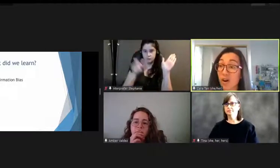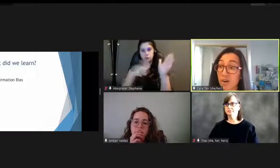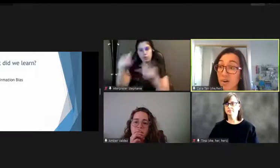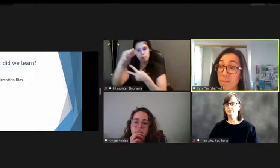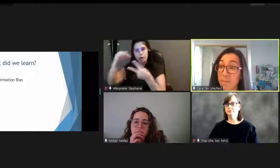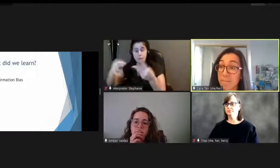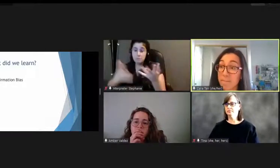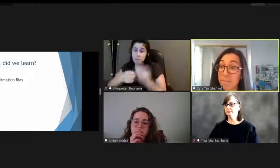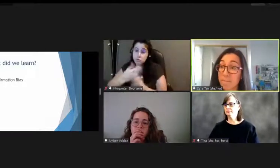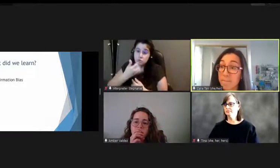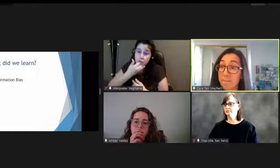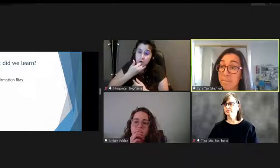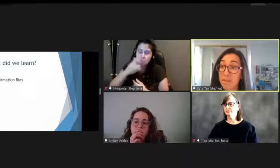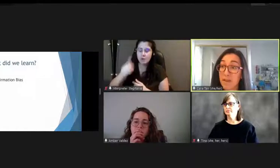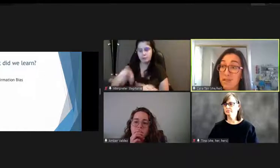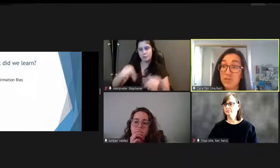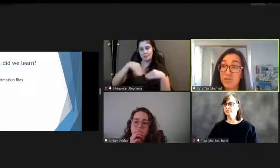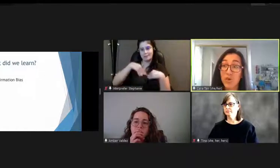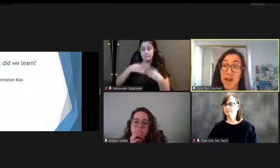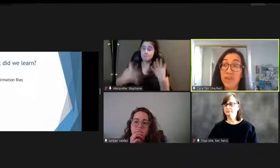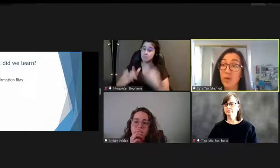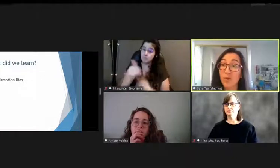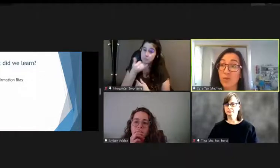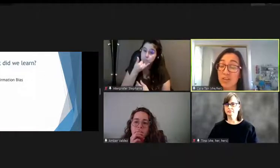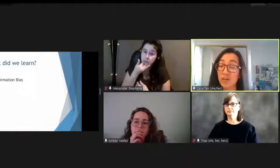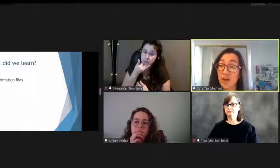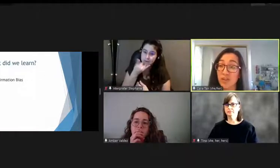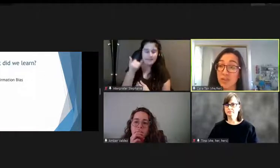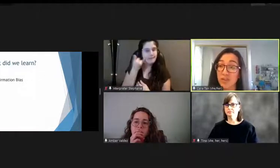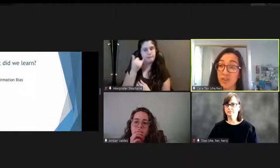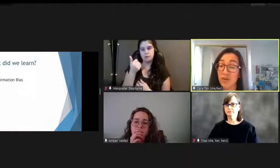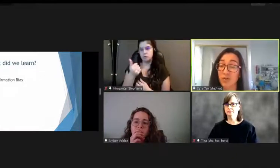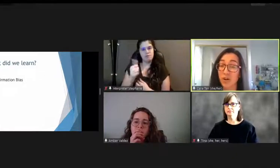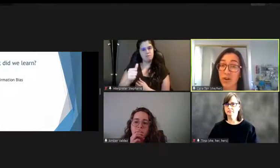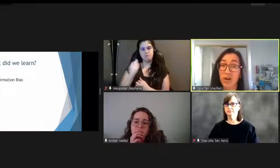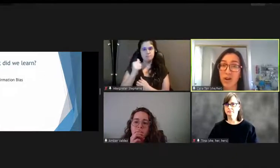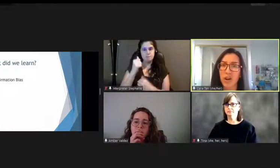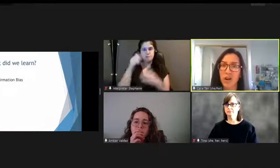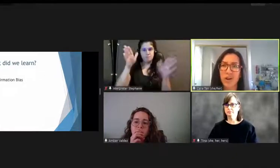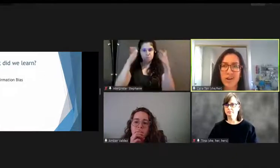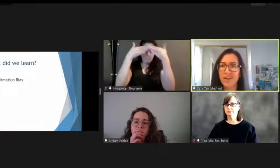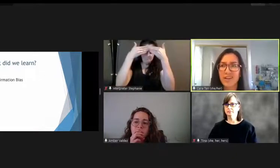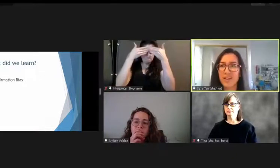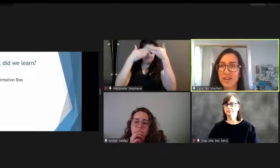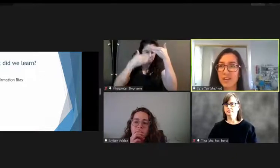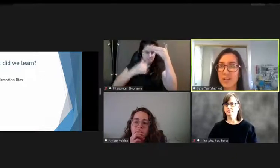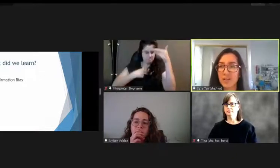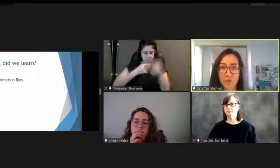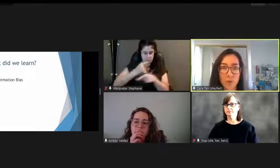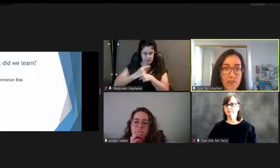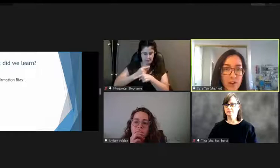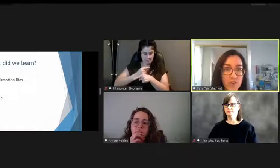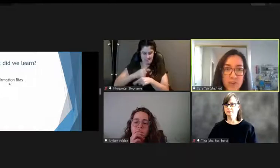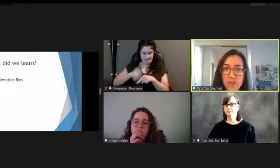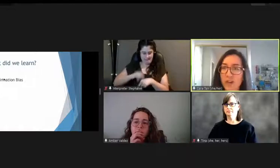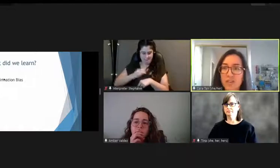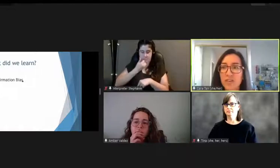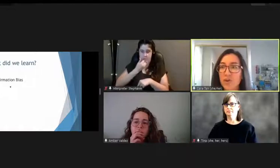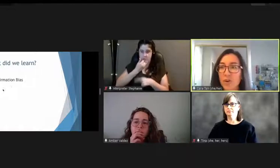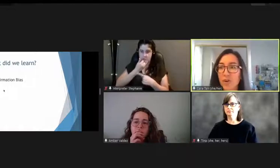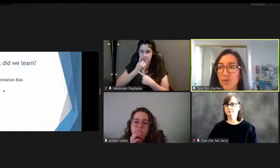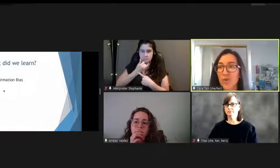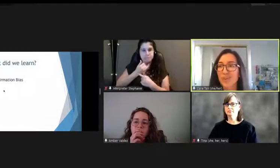wrong. If you don't have that open mind to the possibility that you're wrong, you have confirmation